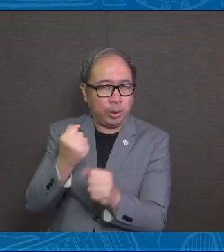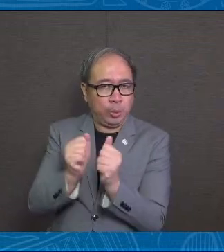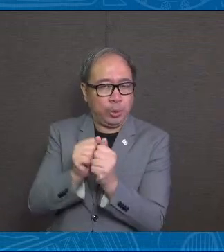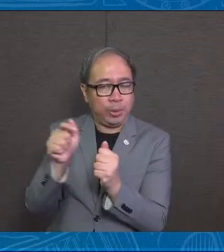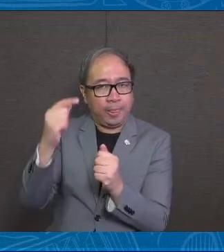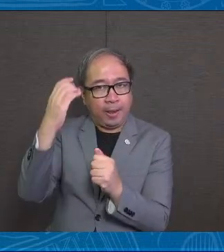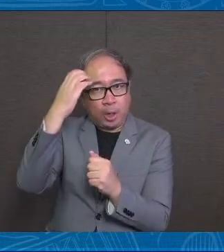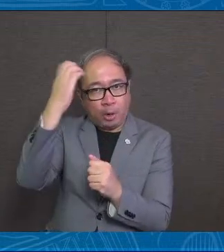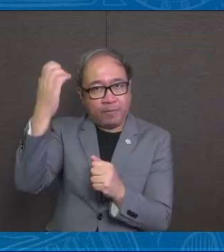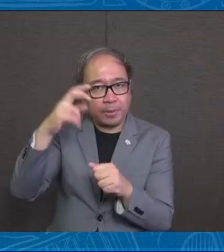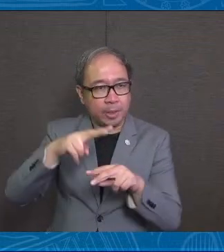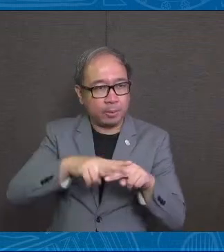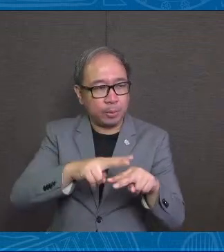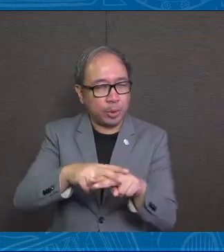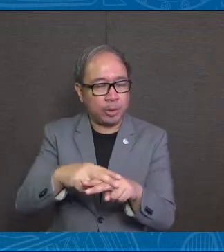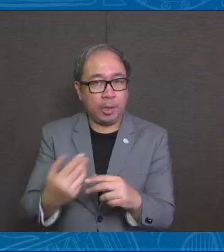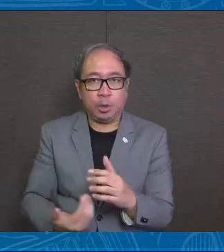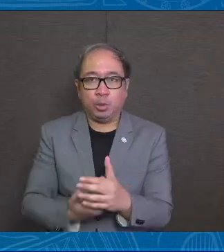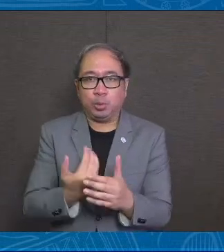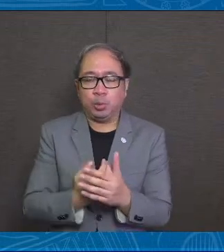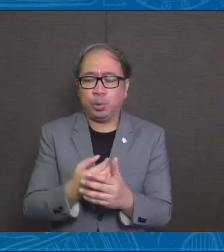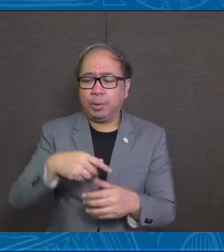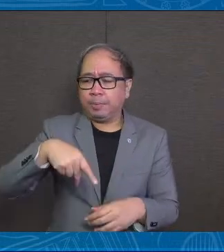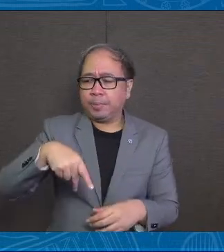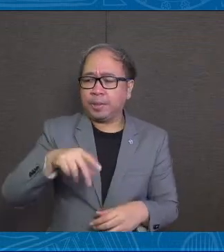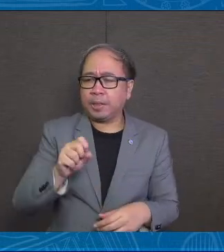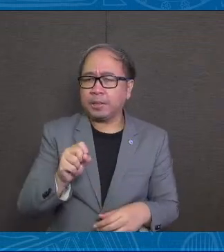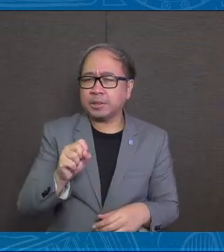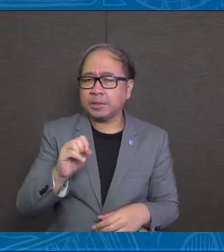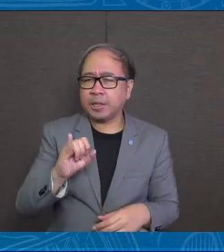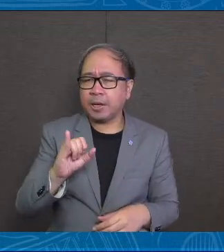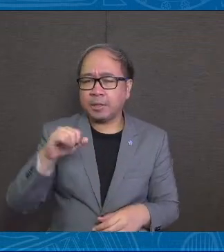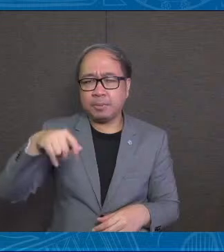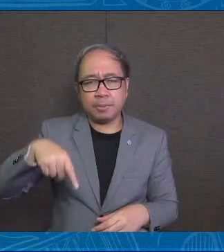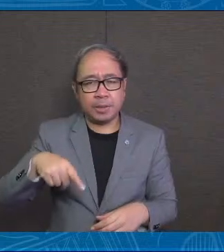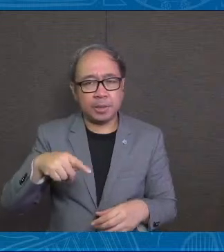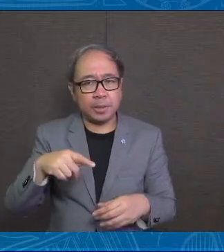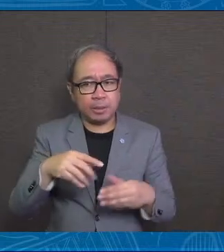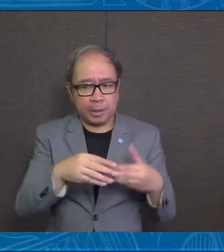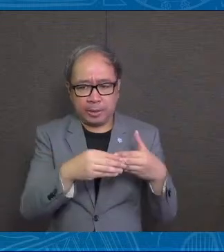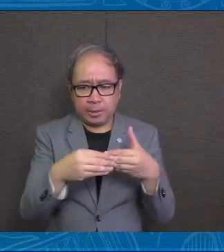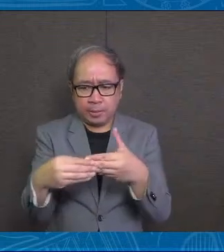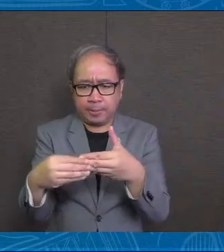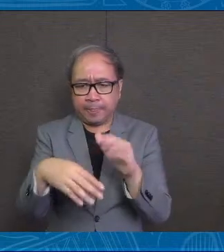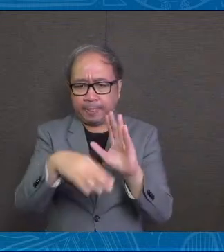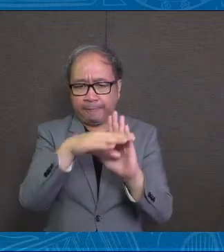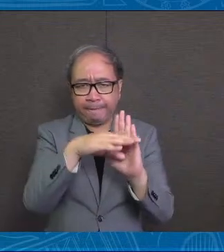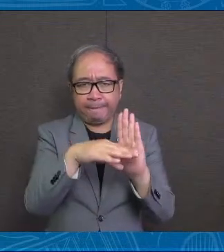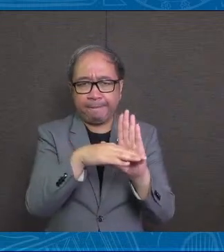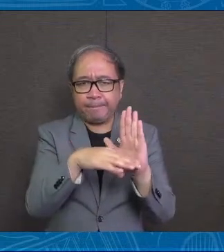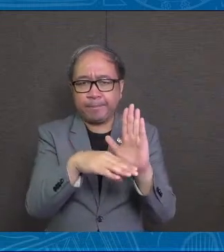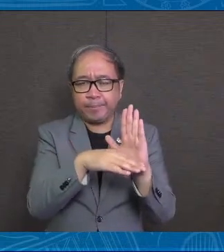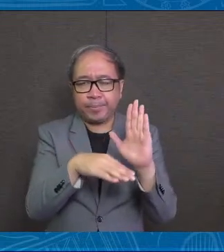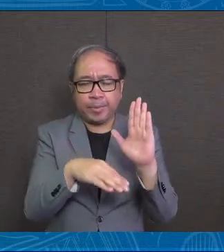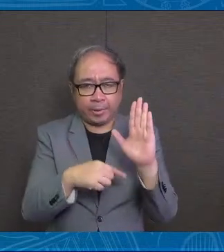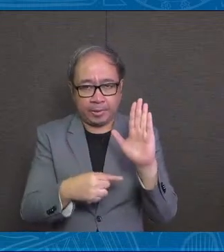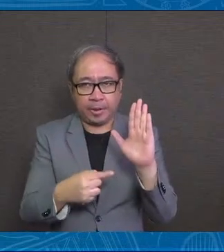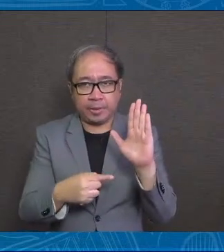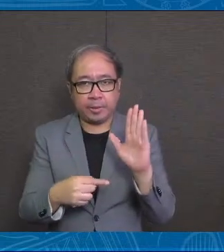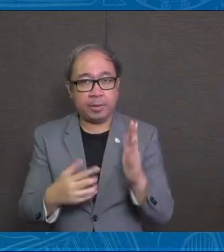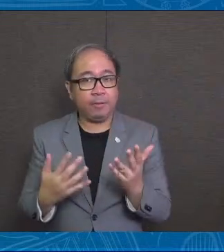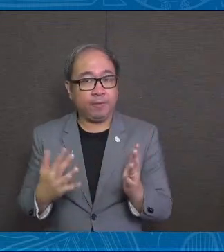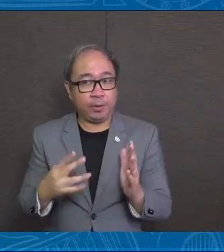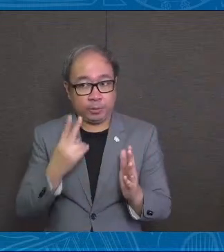our new PSIP guideline and manual. These, we've adopted this in